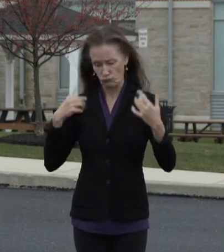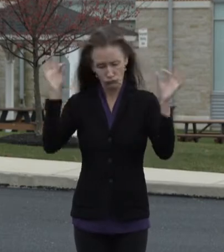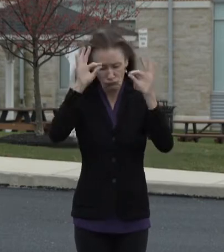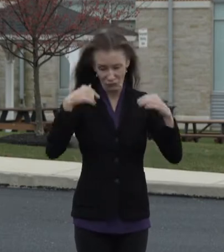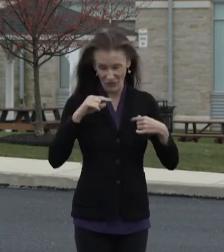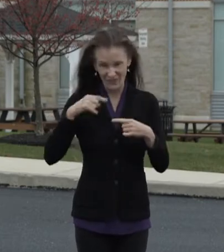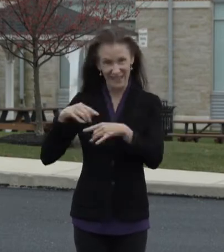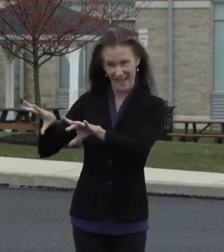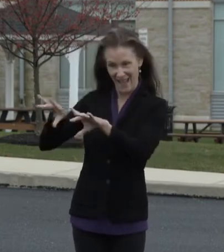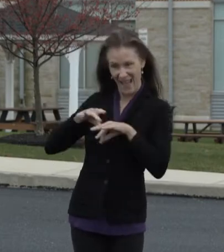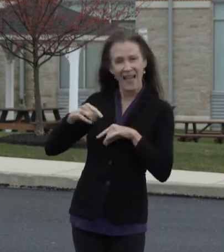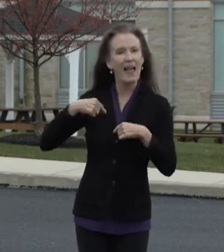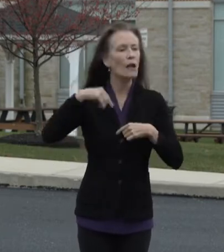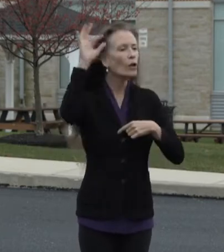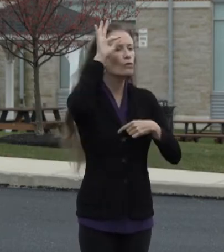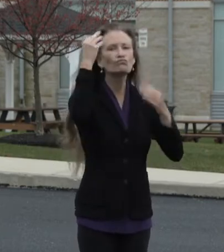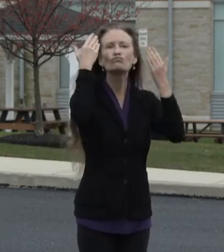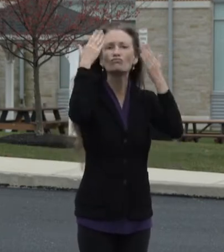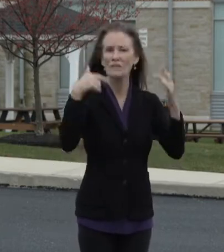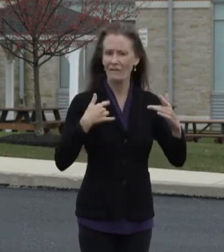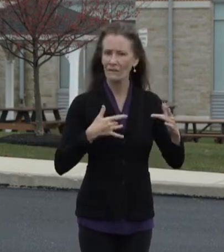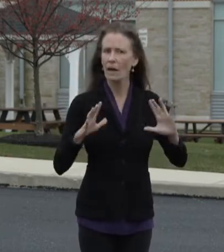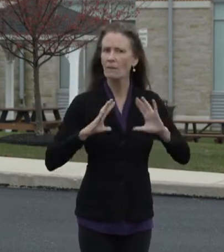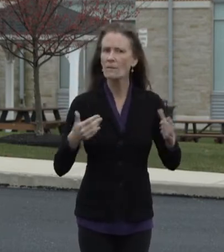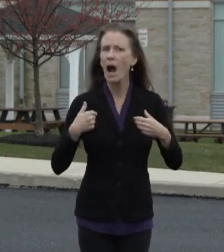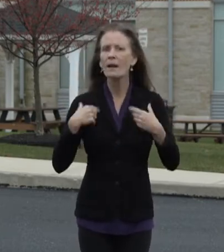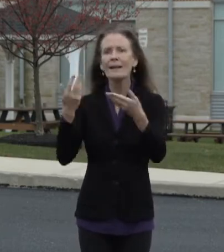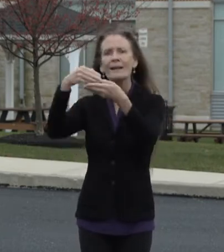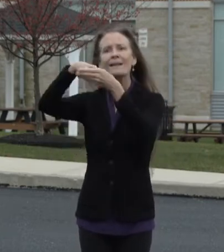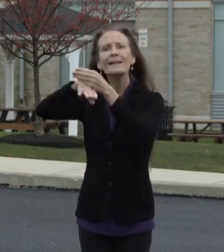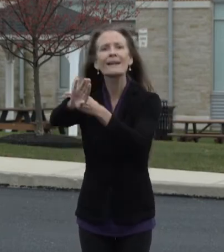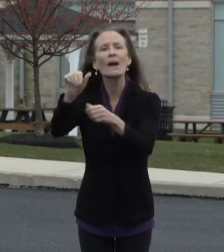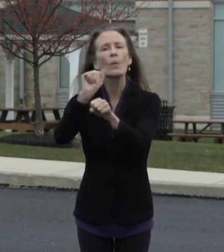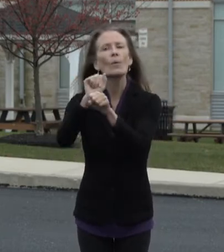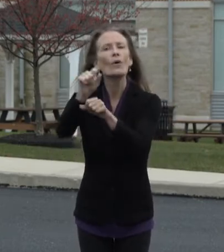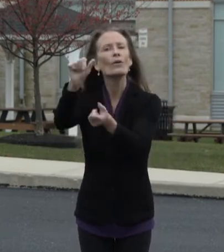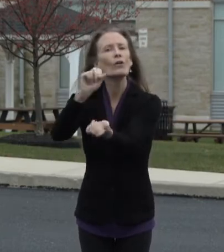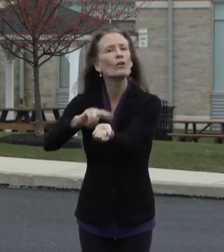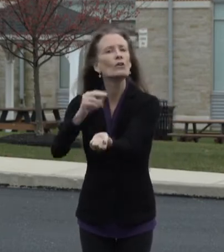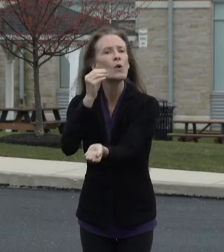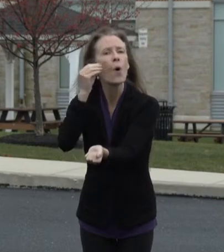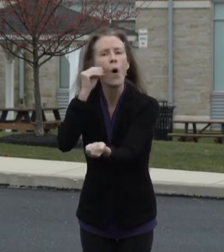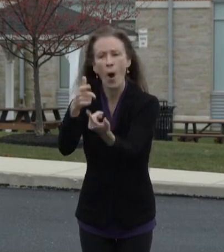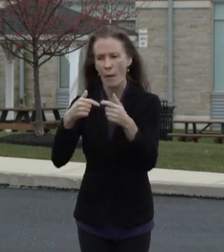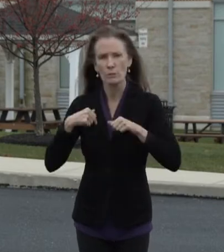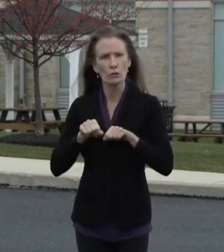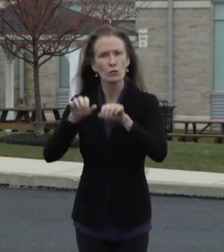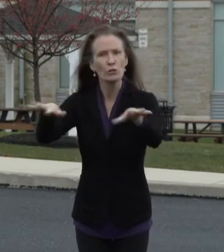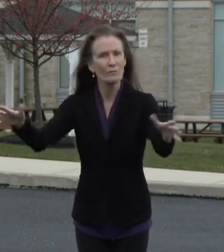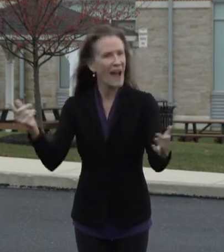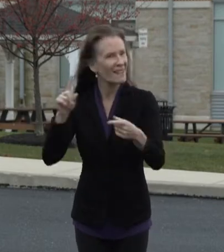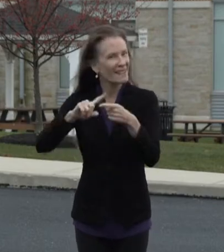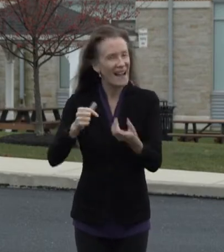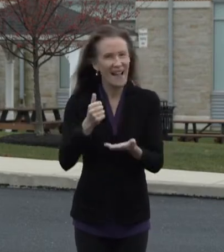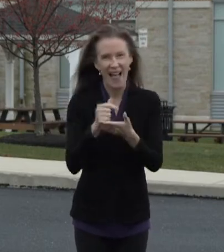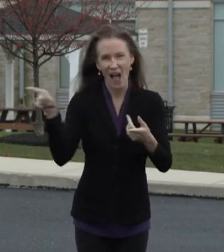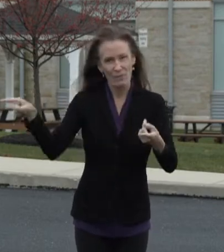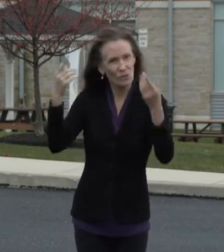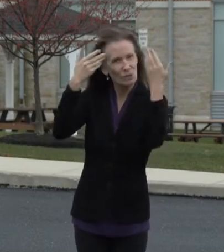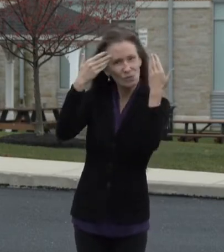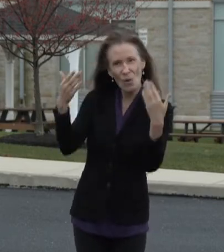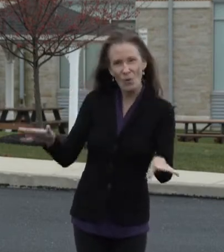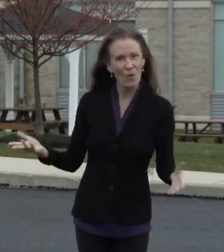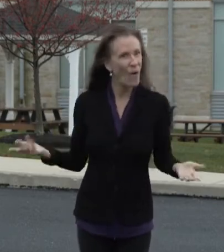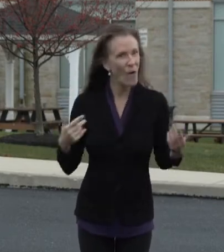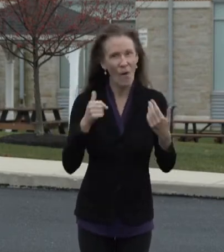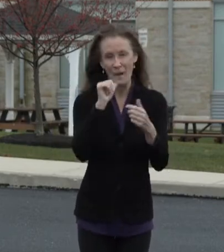same employees who are working tirelessly to assist those in long-term care facilities, but unwittingly they bring the virus into the facility.